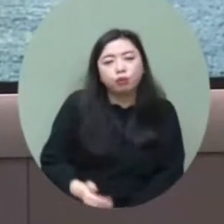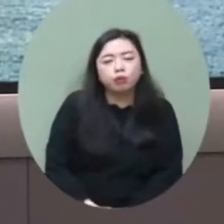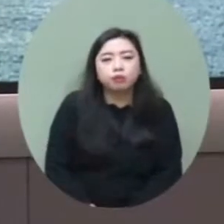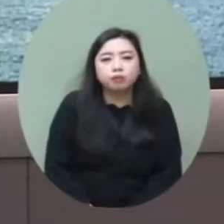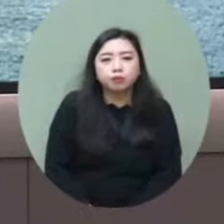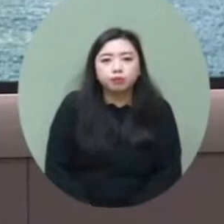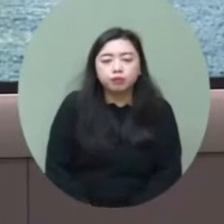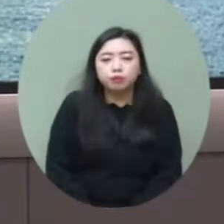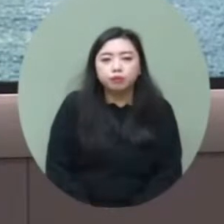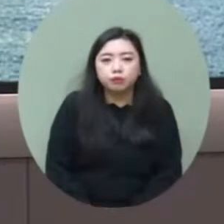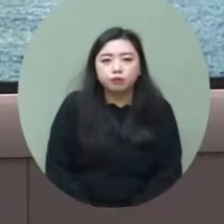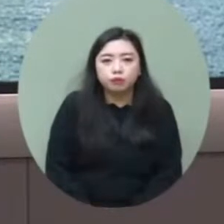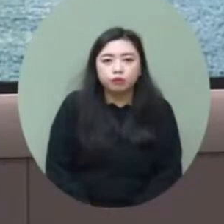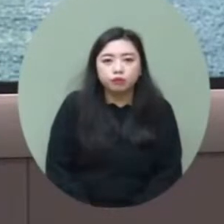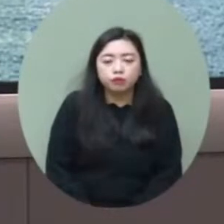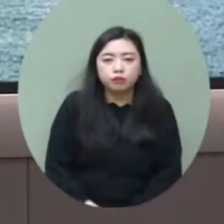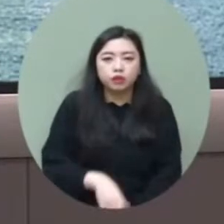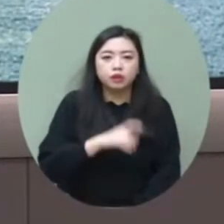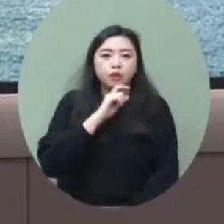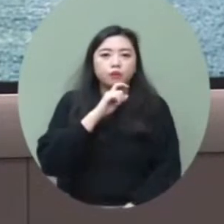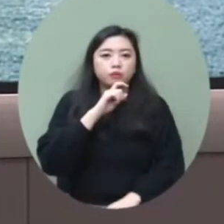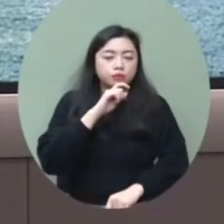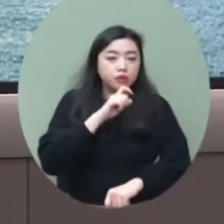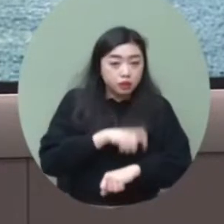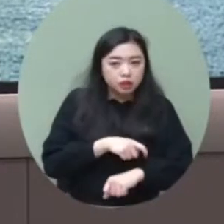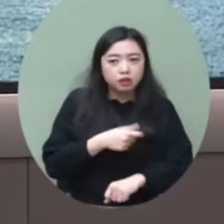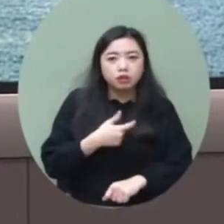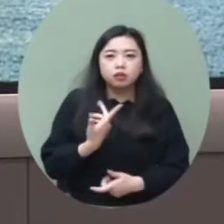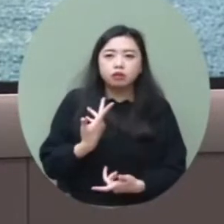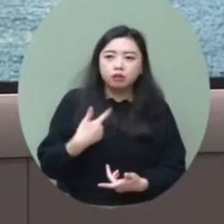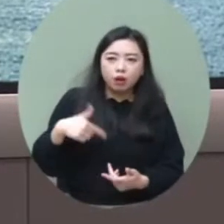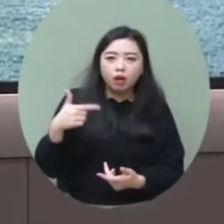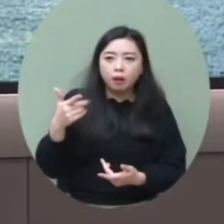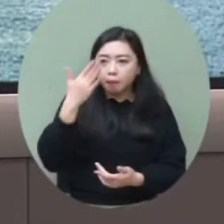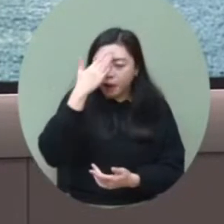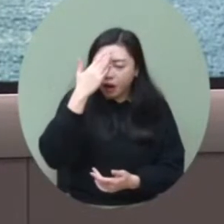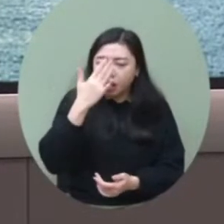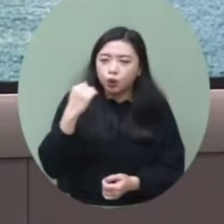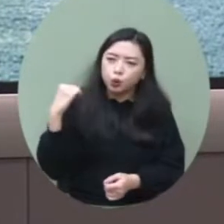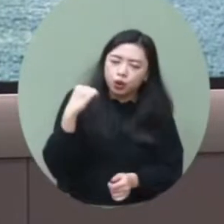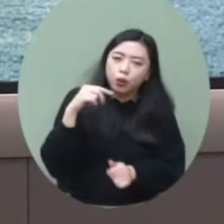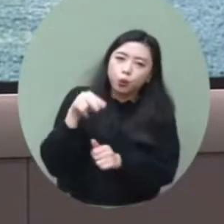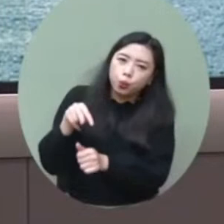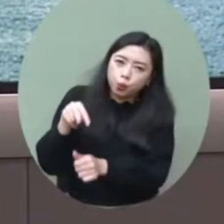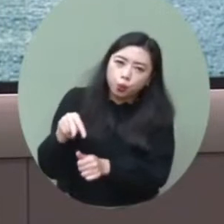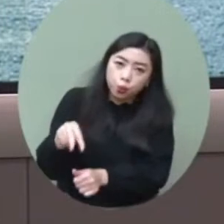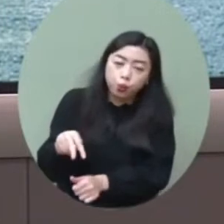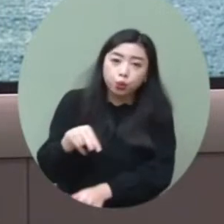having a very difficult time, so please